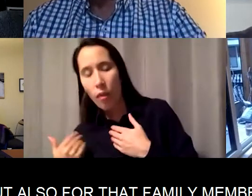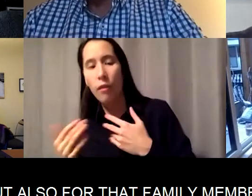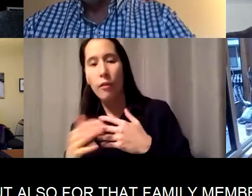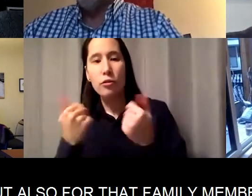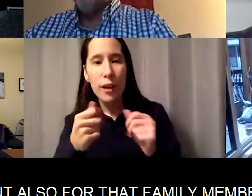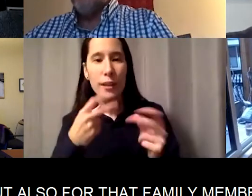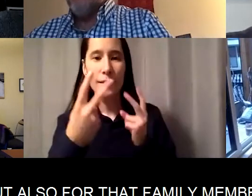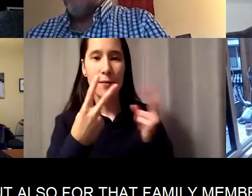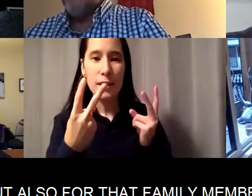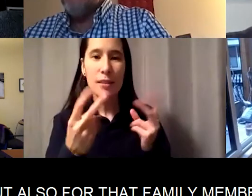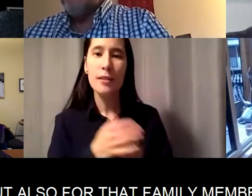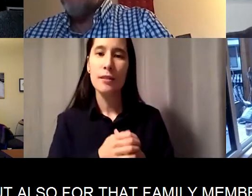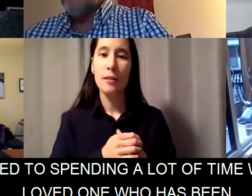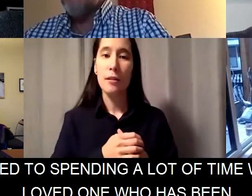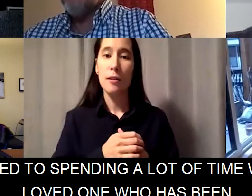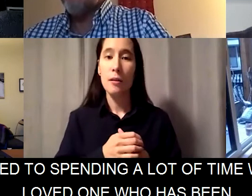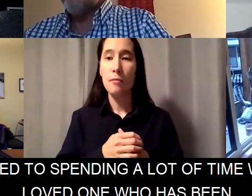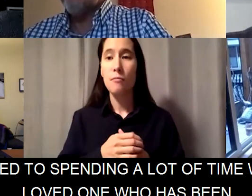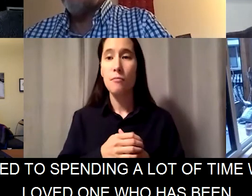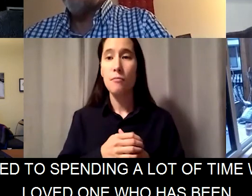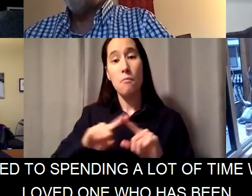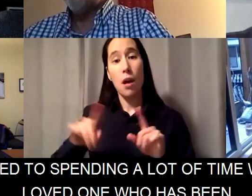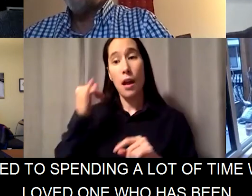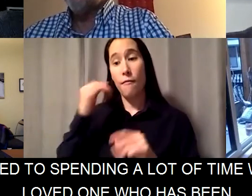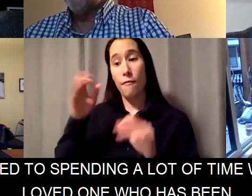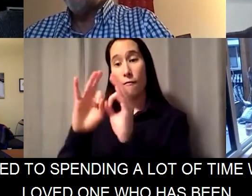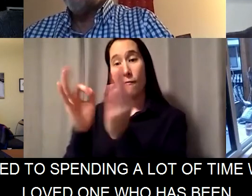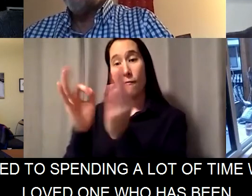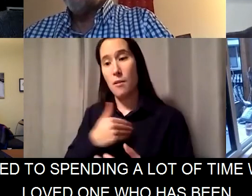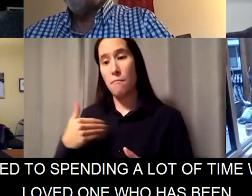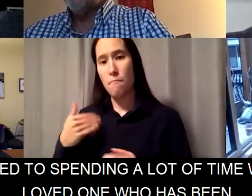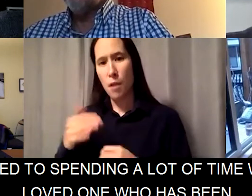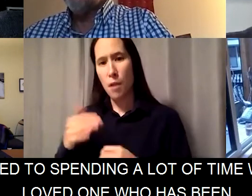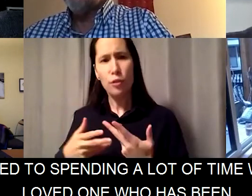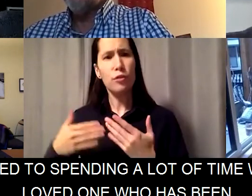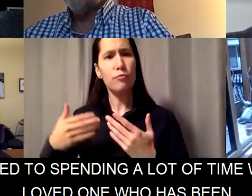who is accustomed to spending a lot of time with their loved one who's been deprived of it.